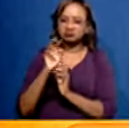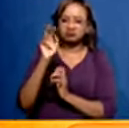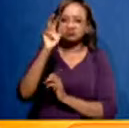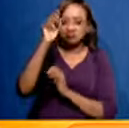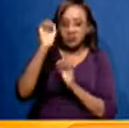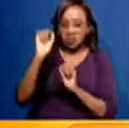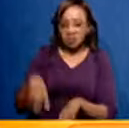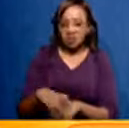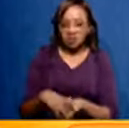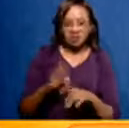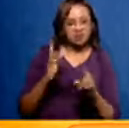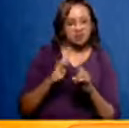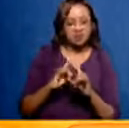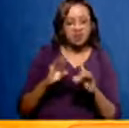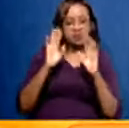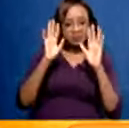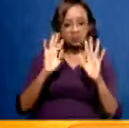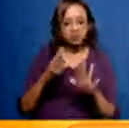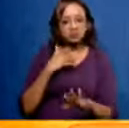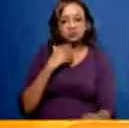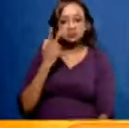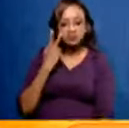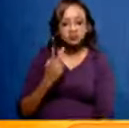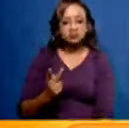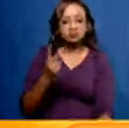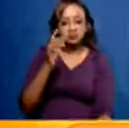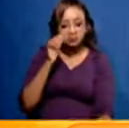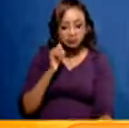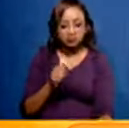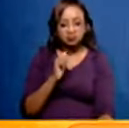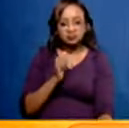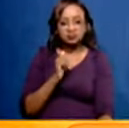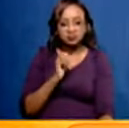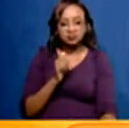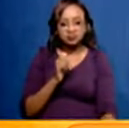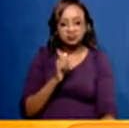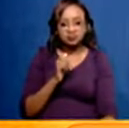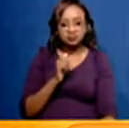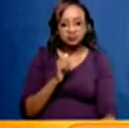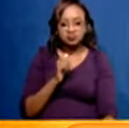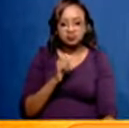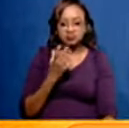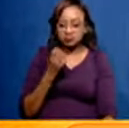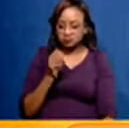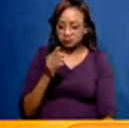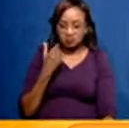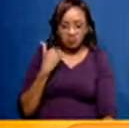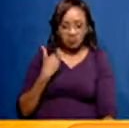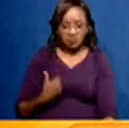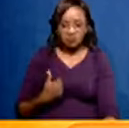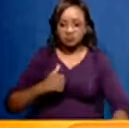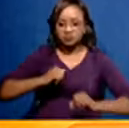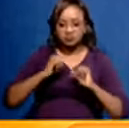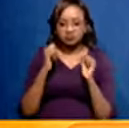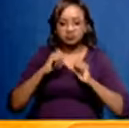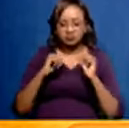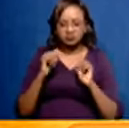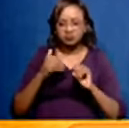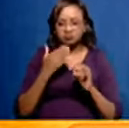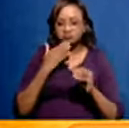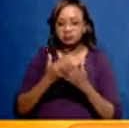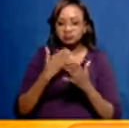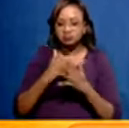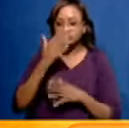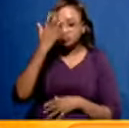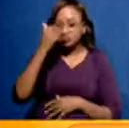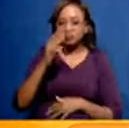requires at least a bold vision of where we want to go. So I'm really sort of grateful that the university leadership, including the